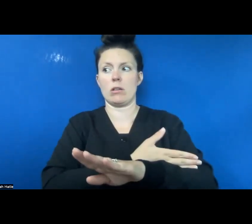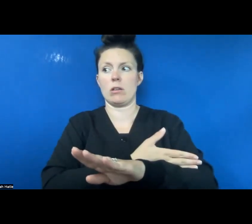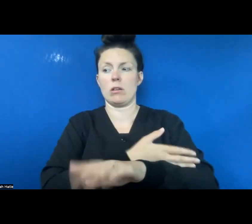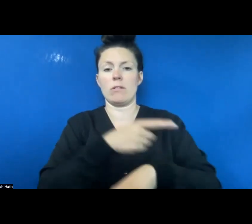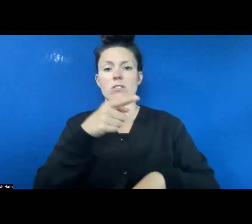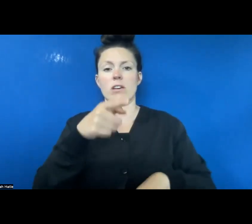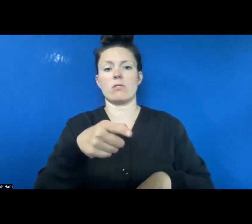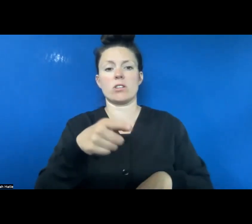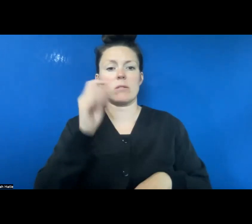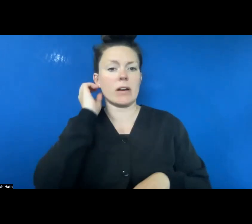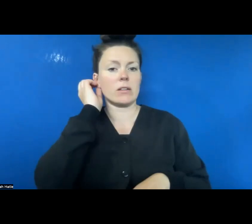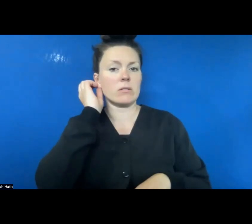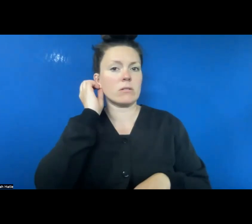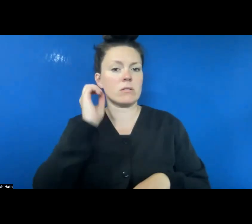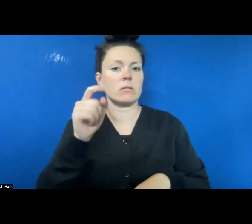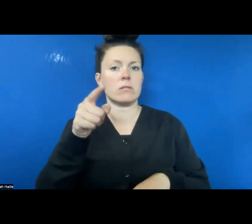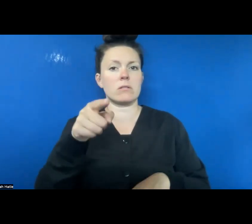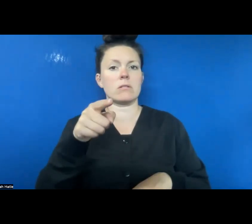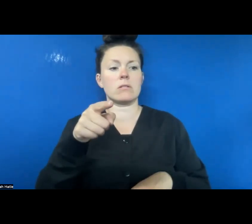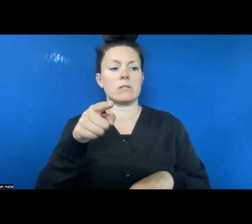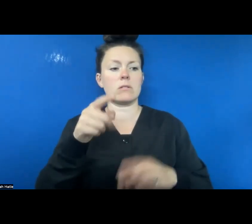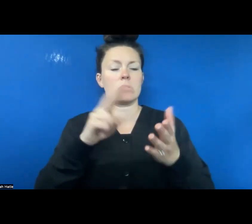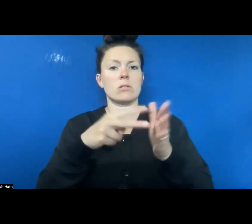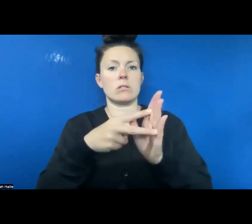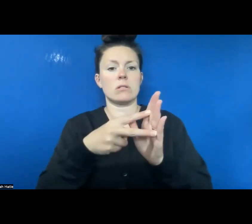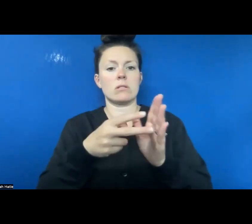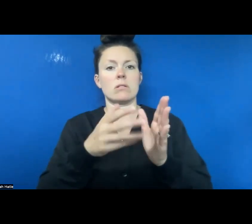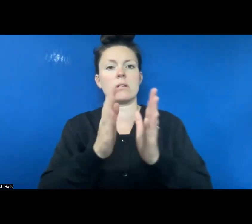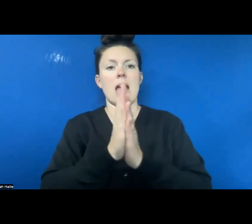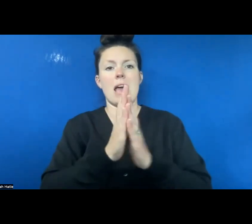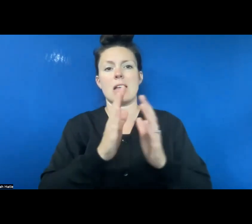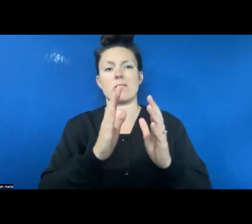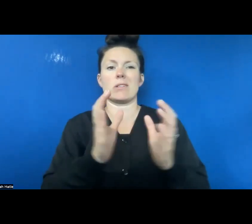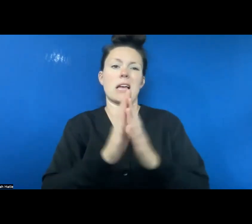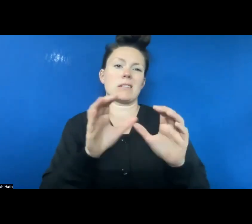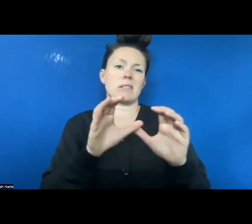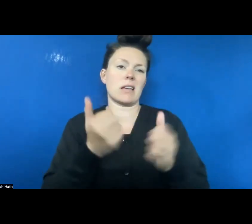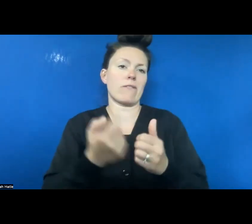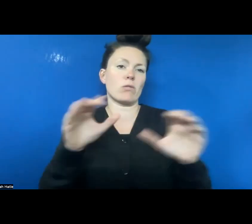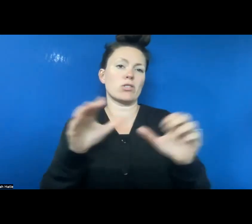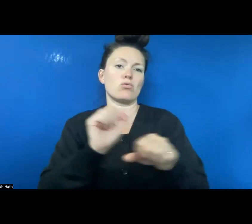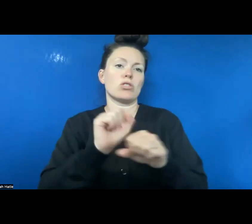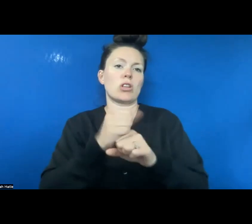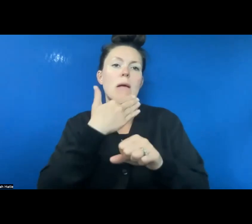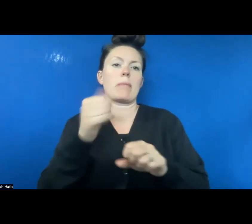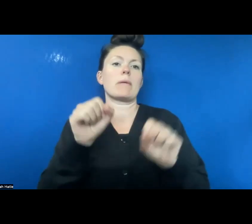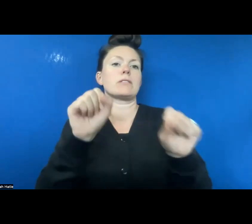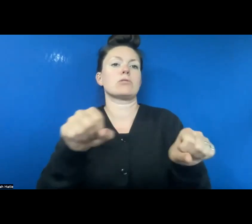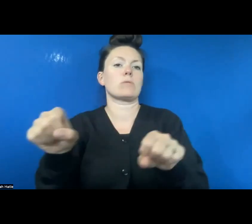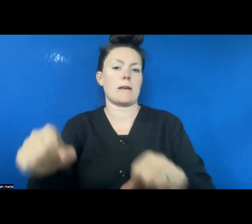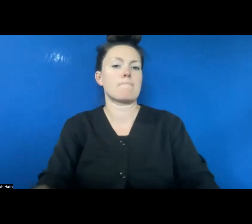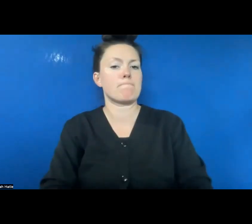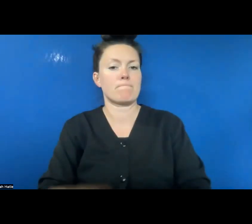work. And it's just asking us to do our jobs to the best of our abilities,